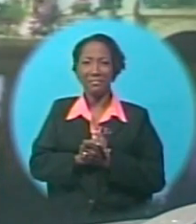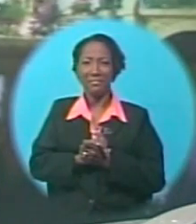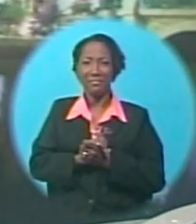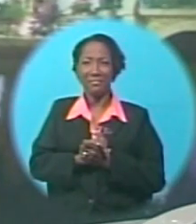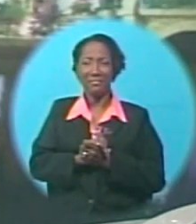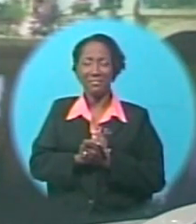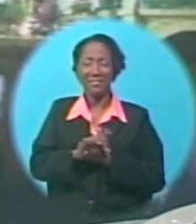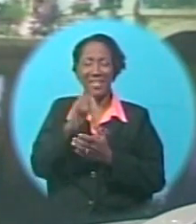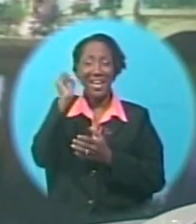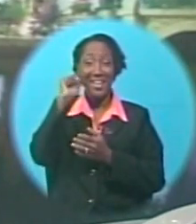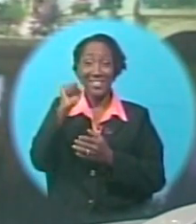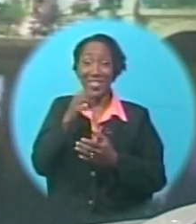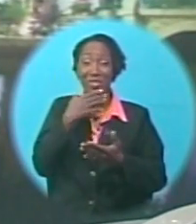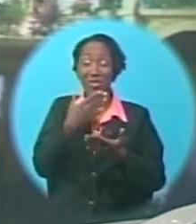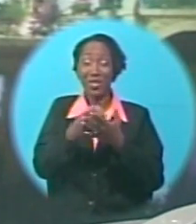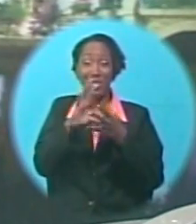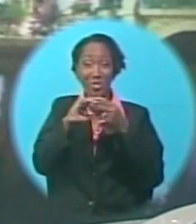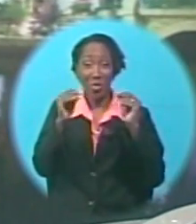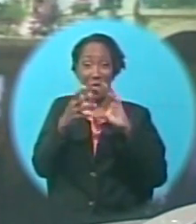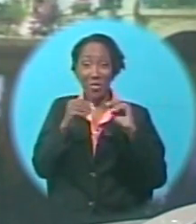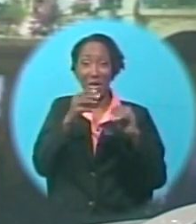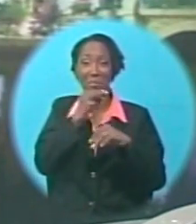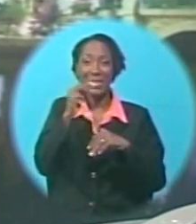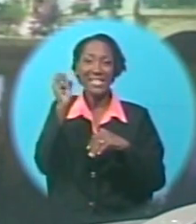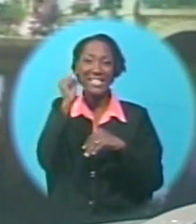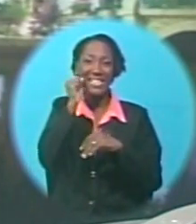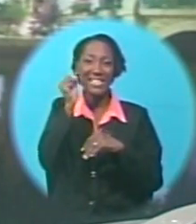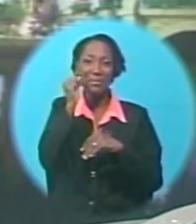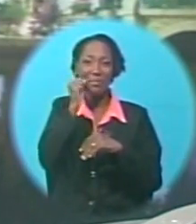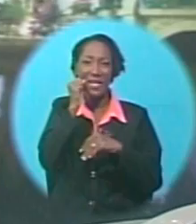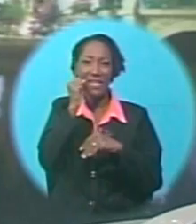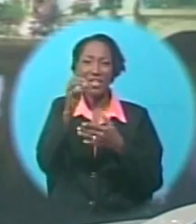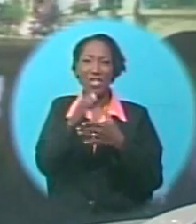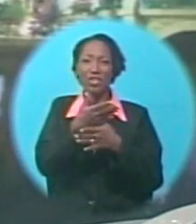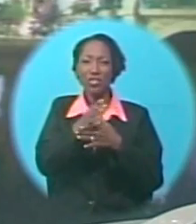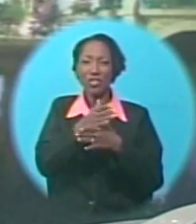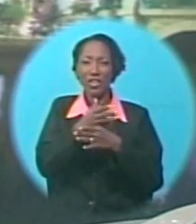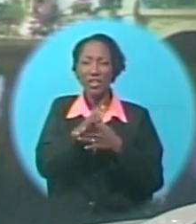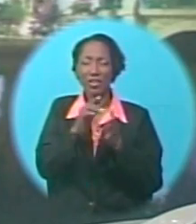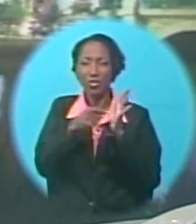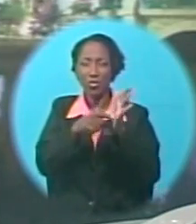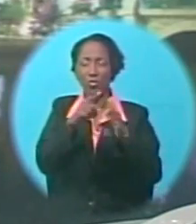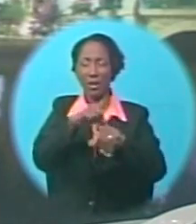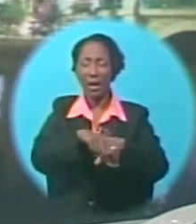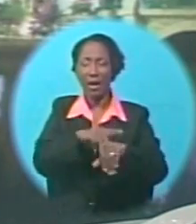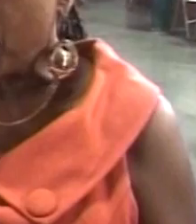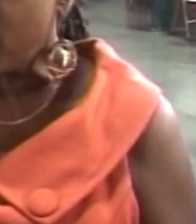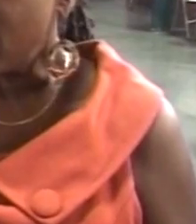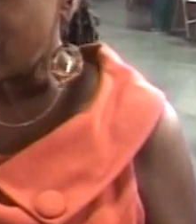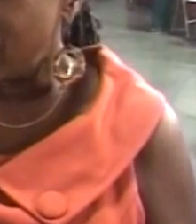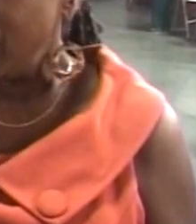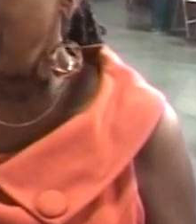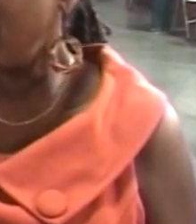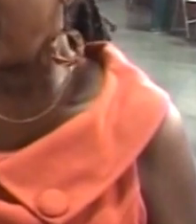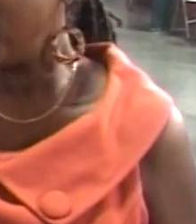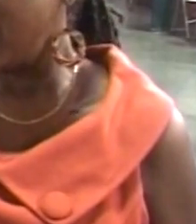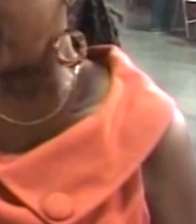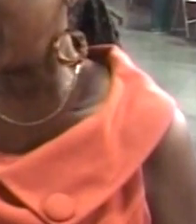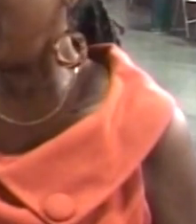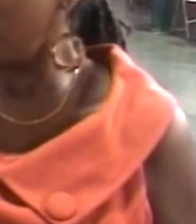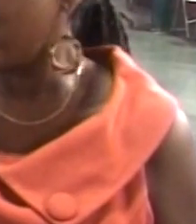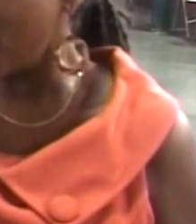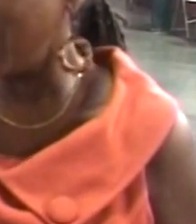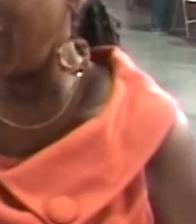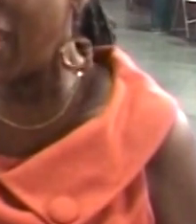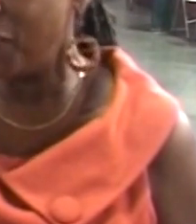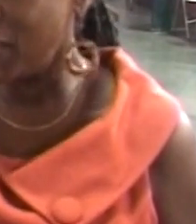That sounds good. Ms. Seeley Smith also shared details of the showtimes and prices. On the 16th and the